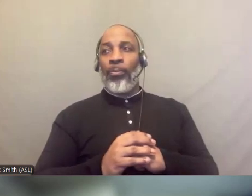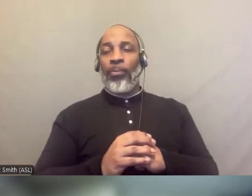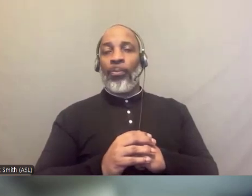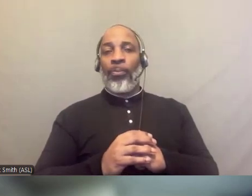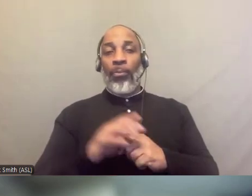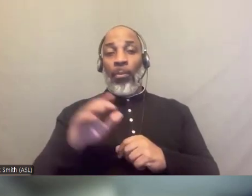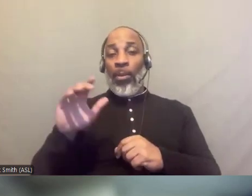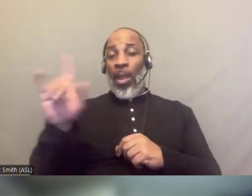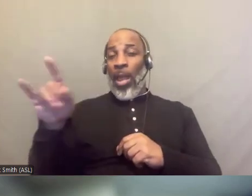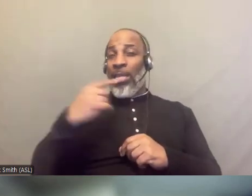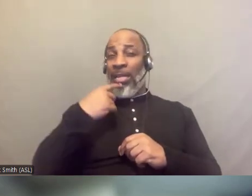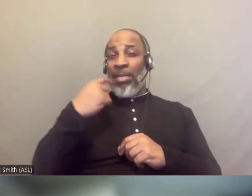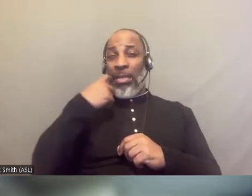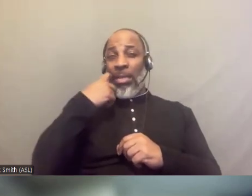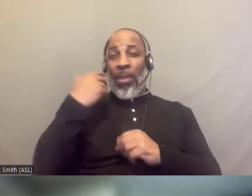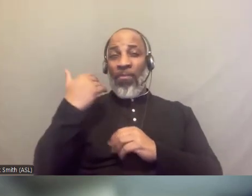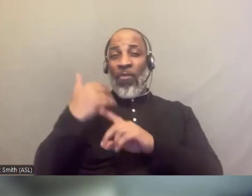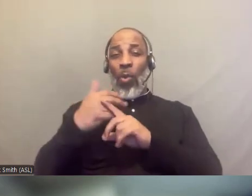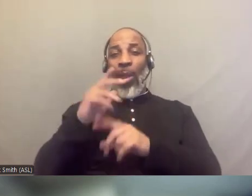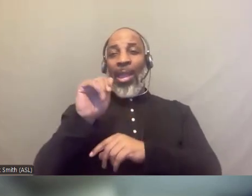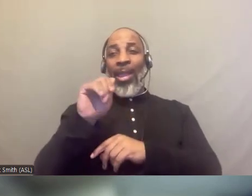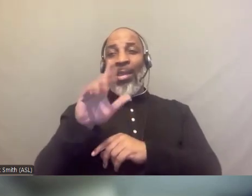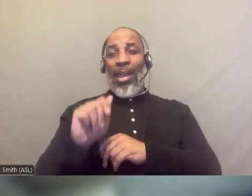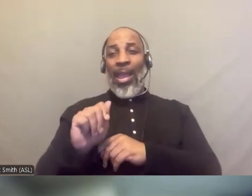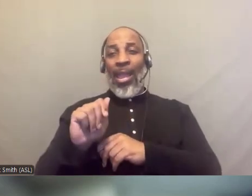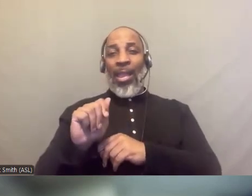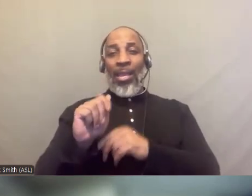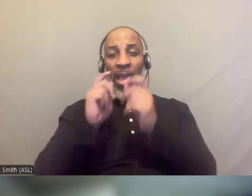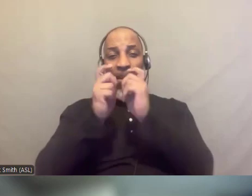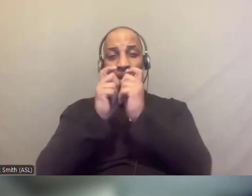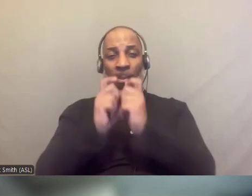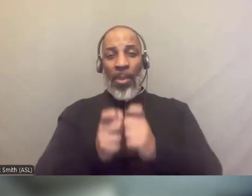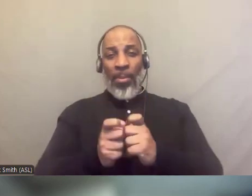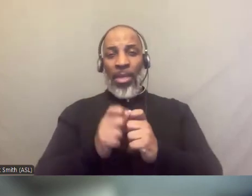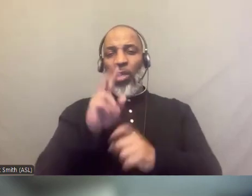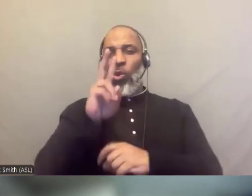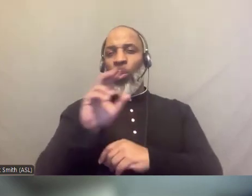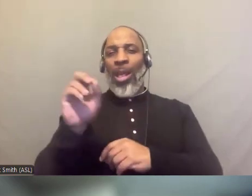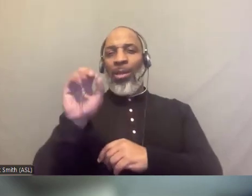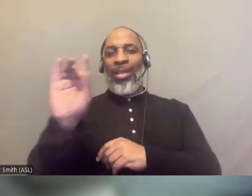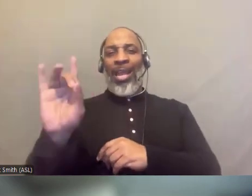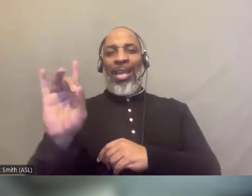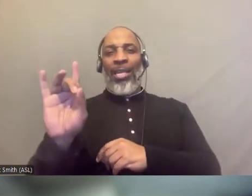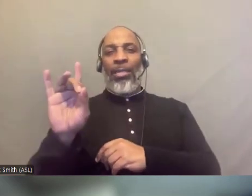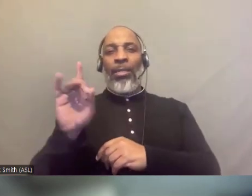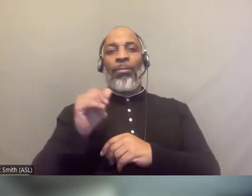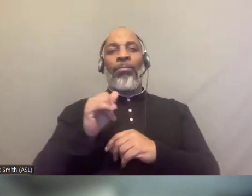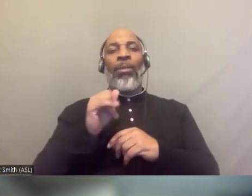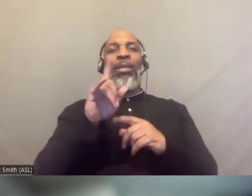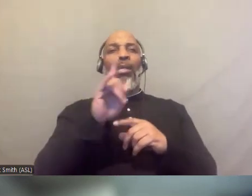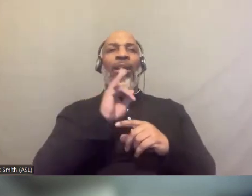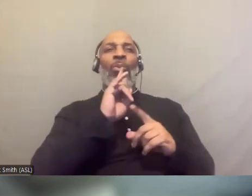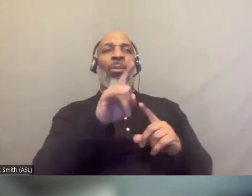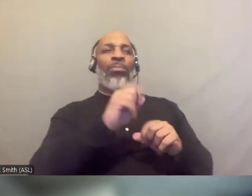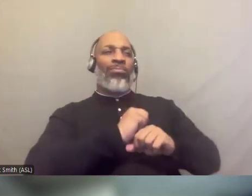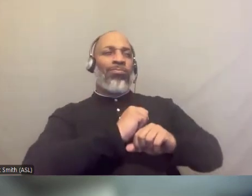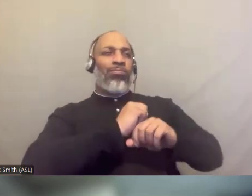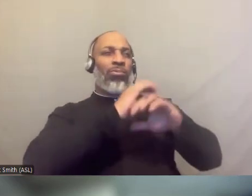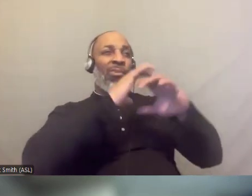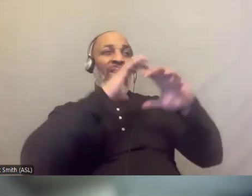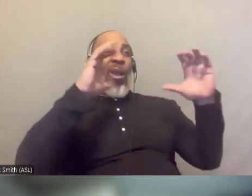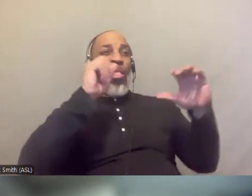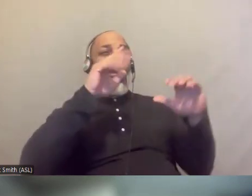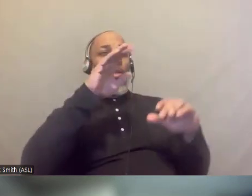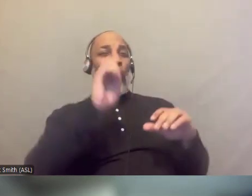So as I talked about, the ADA amendments were enacted in 2008, and basically they were enacted to broaden the scope for